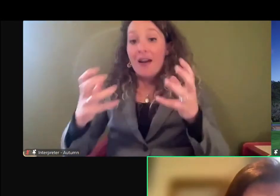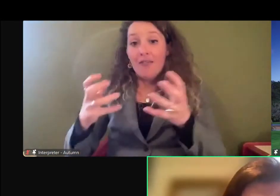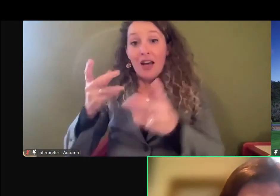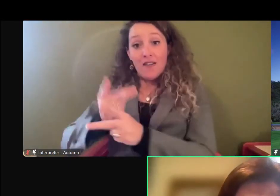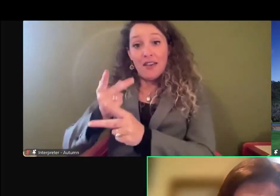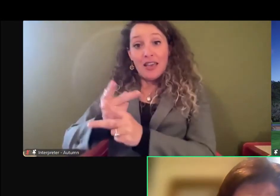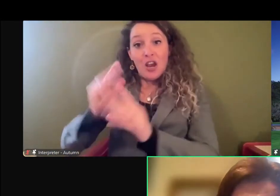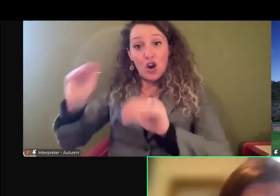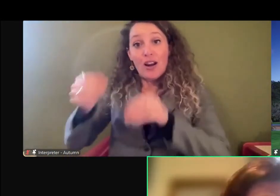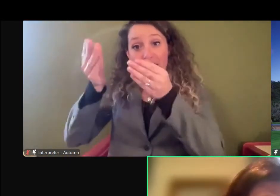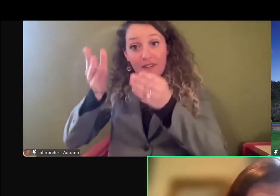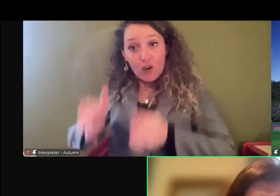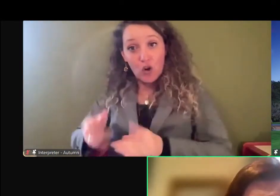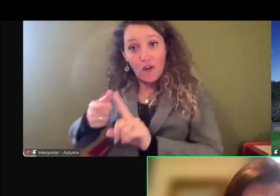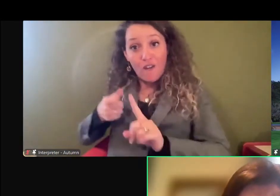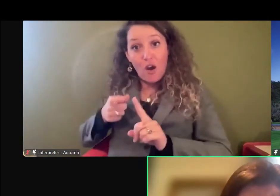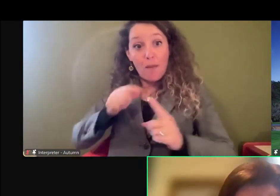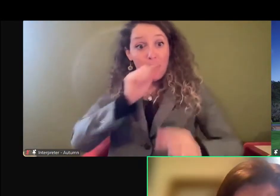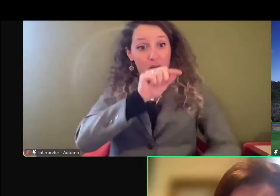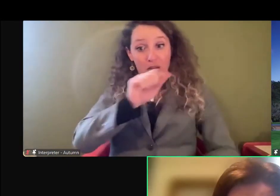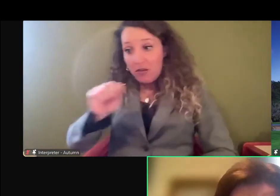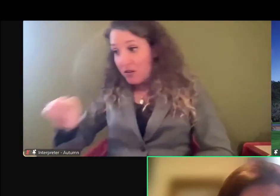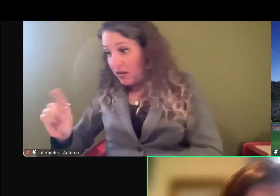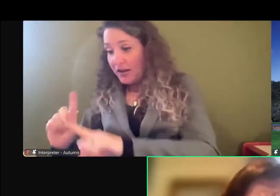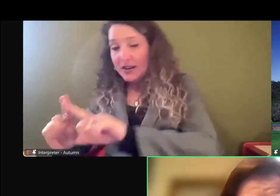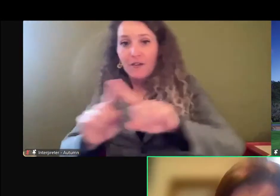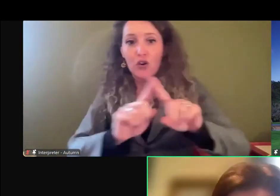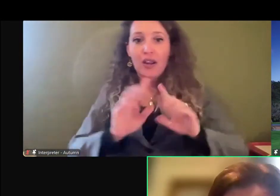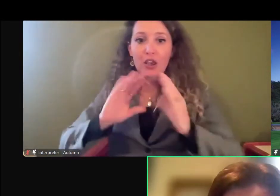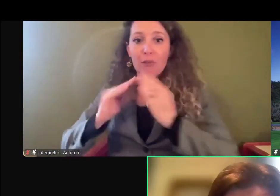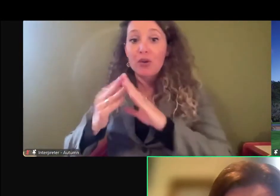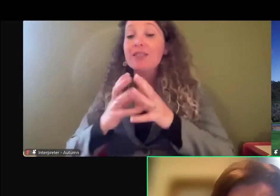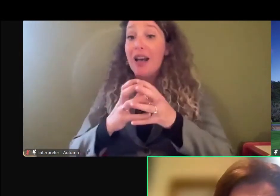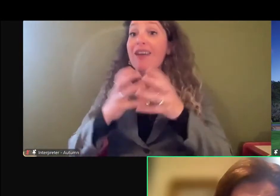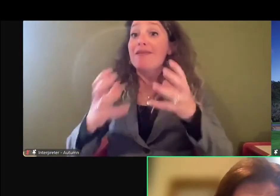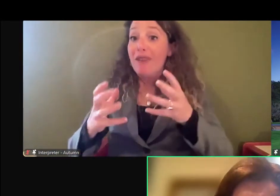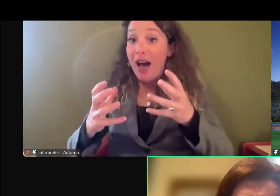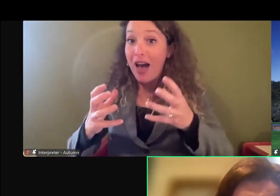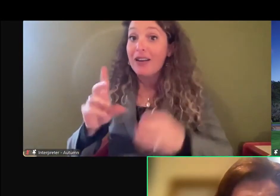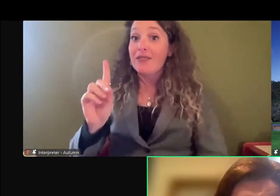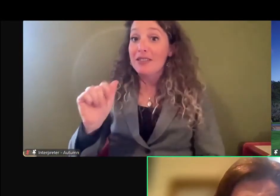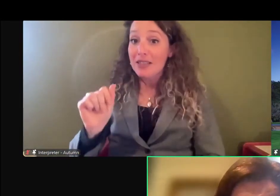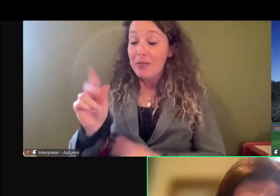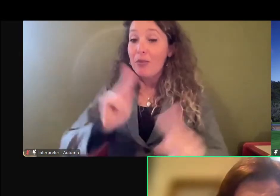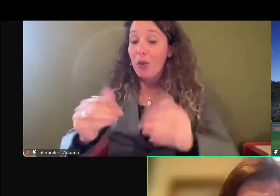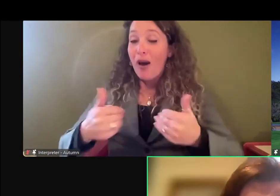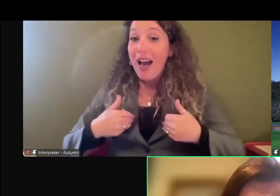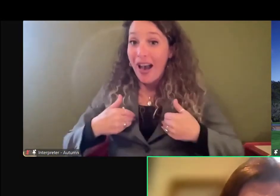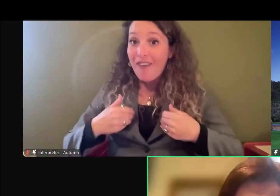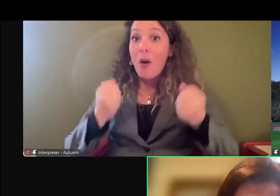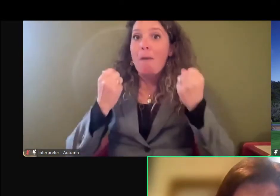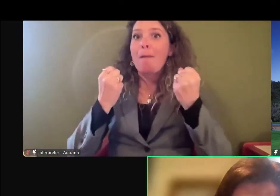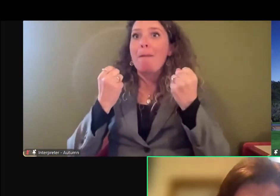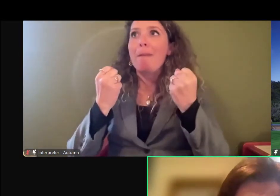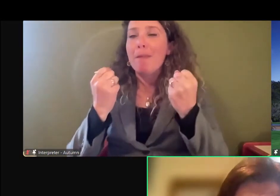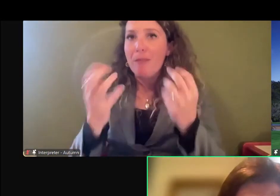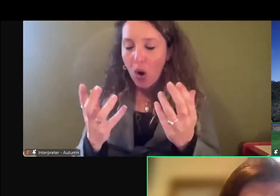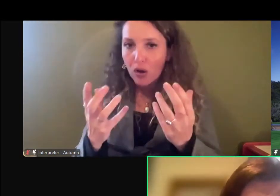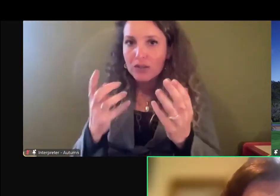these communities, and there are also lots of disabled people, people with multiple identities. So